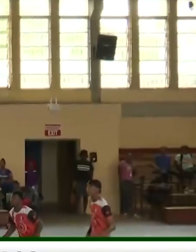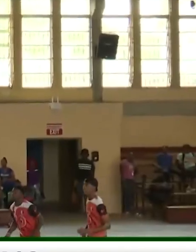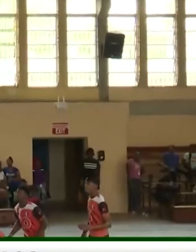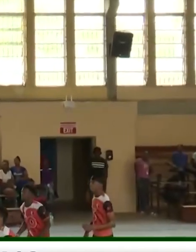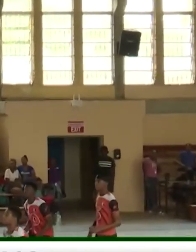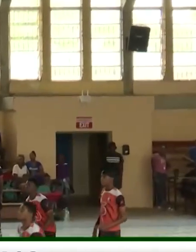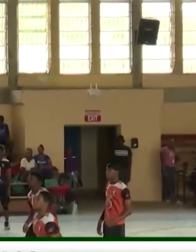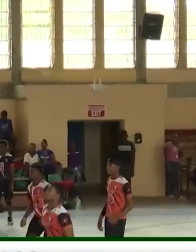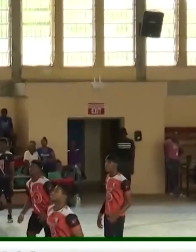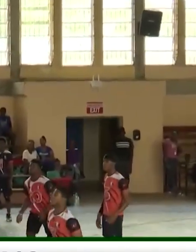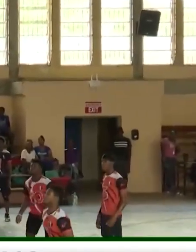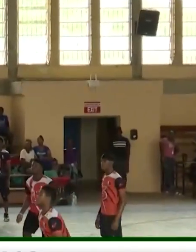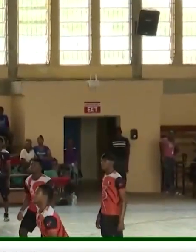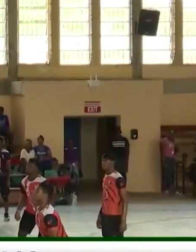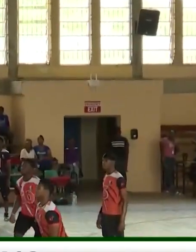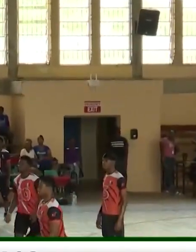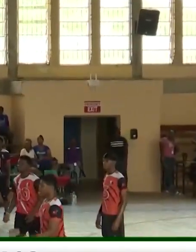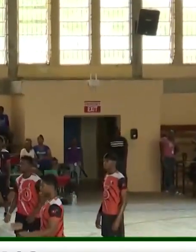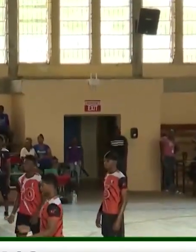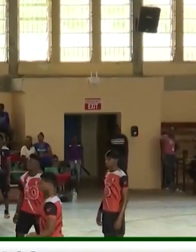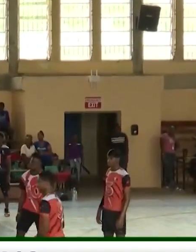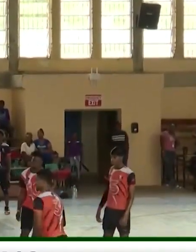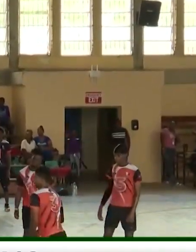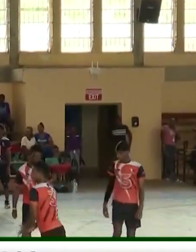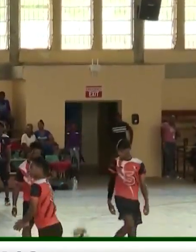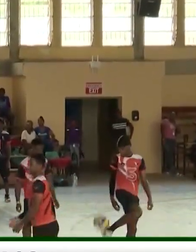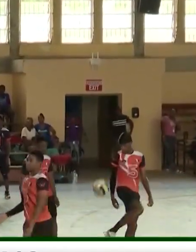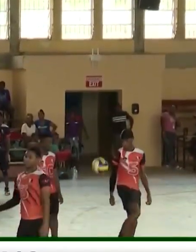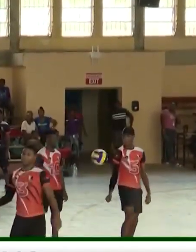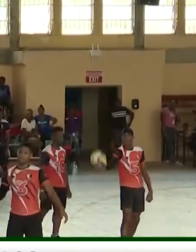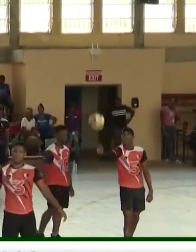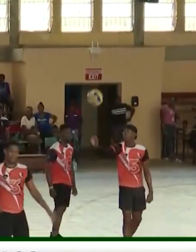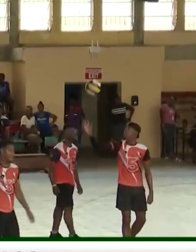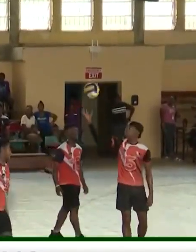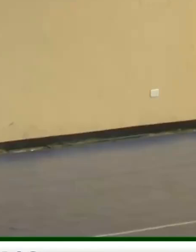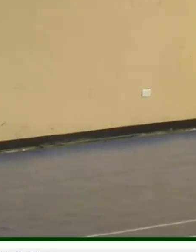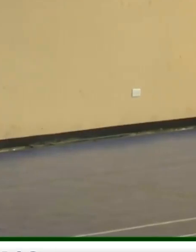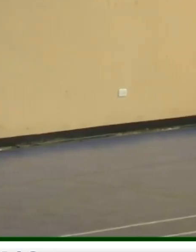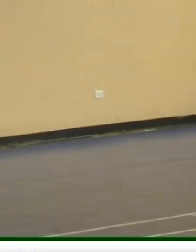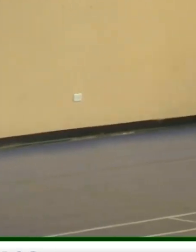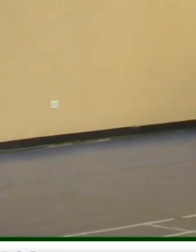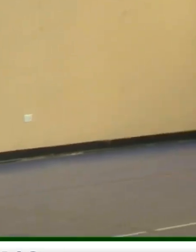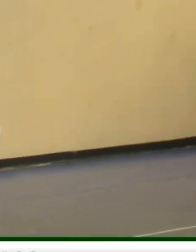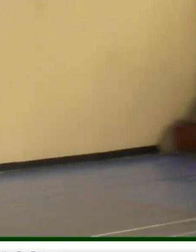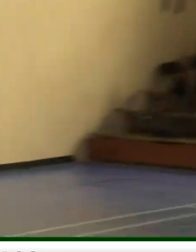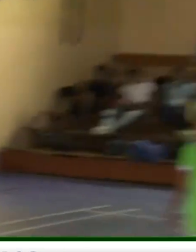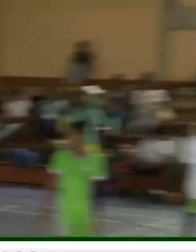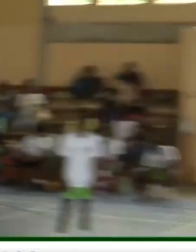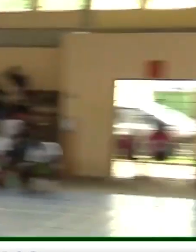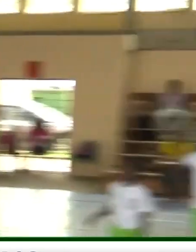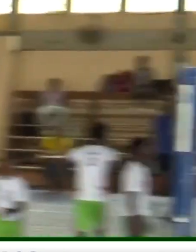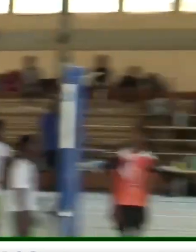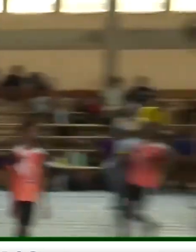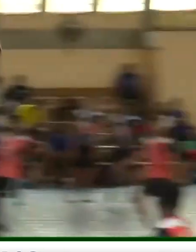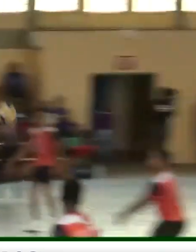dink and Morris finds the net. BCC continued their dominance and deservedly took the first